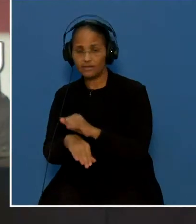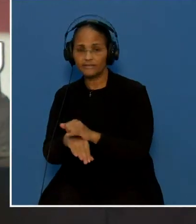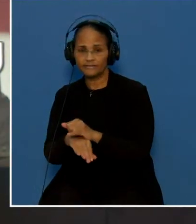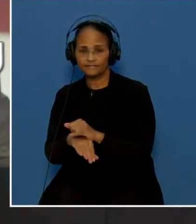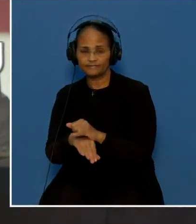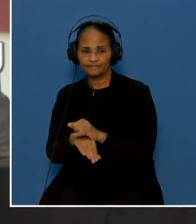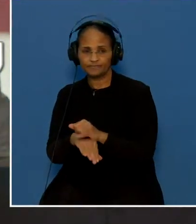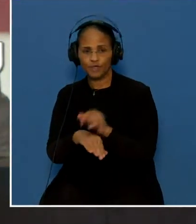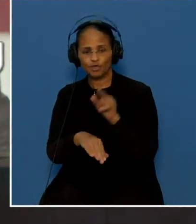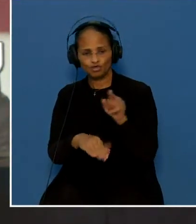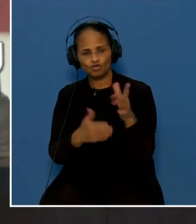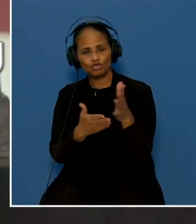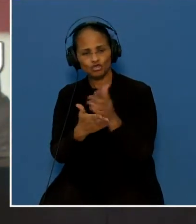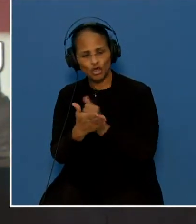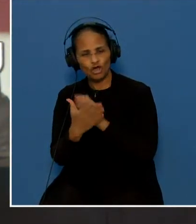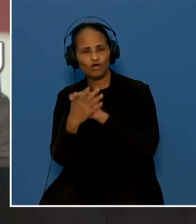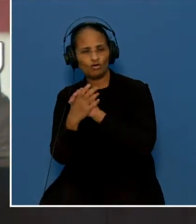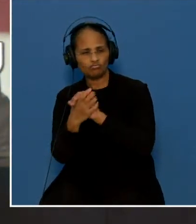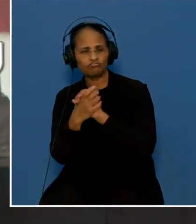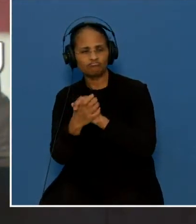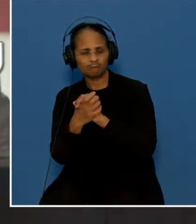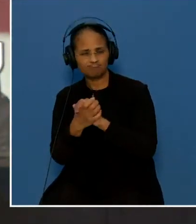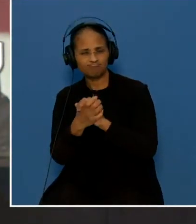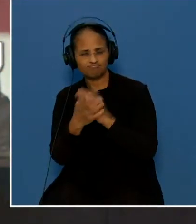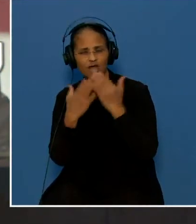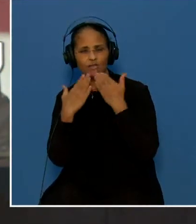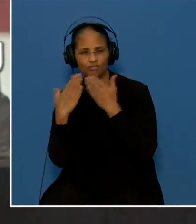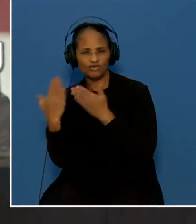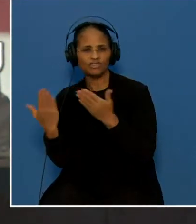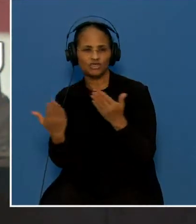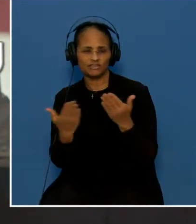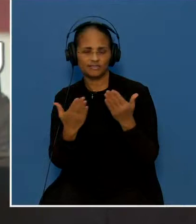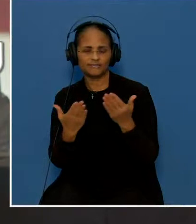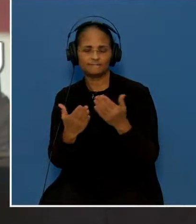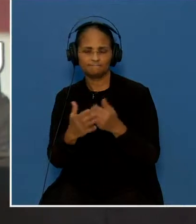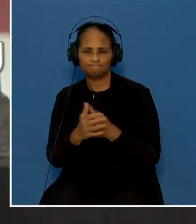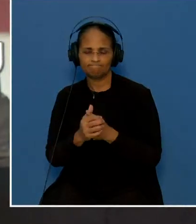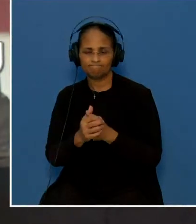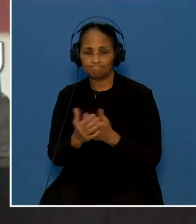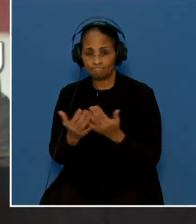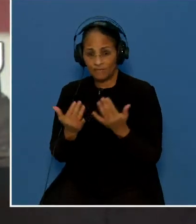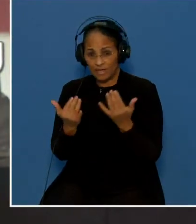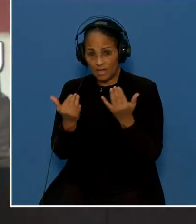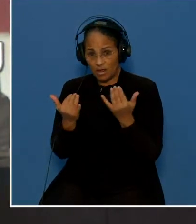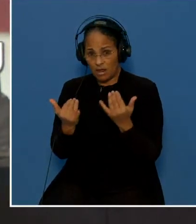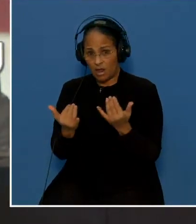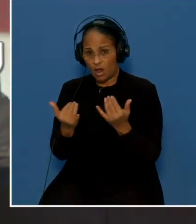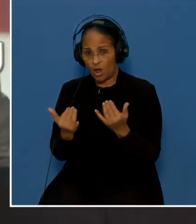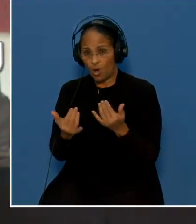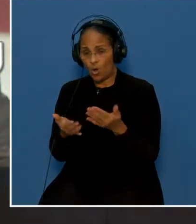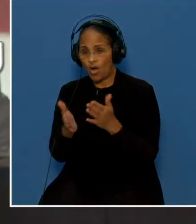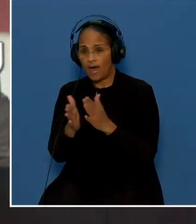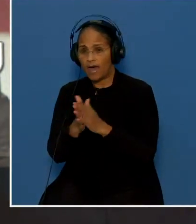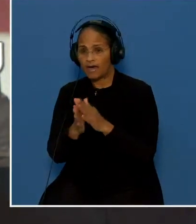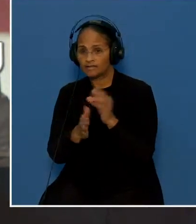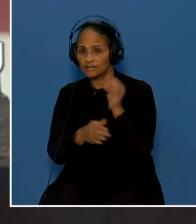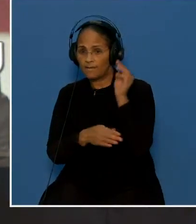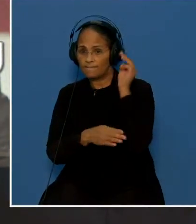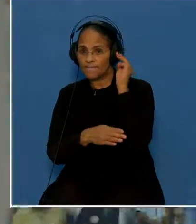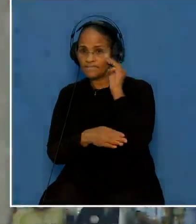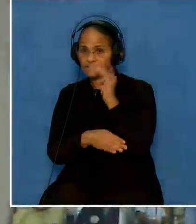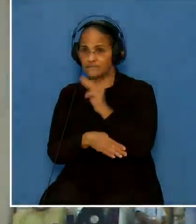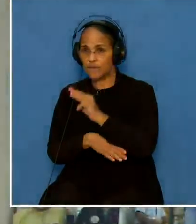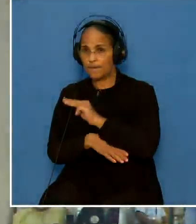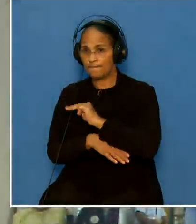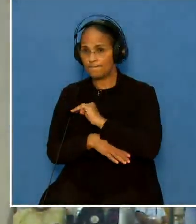And you deserve our gratitude and appreciation. I will now ask Minister Ming to